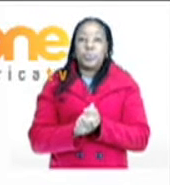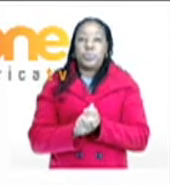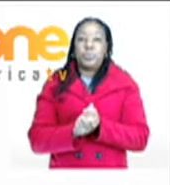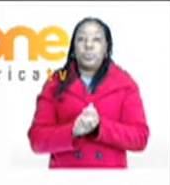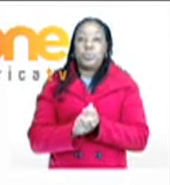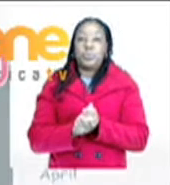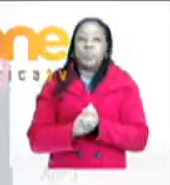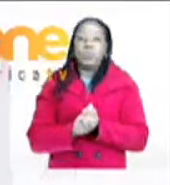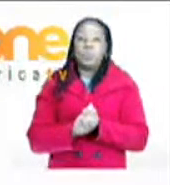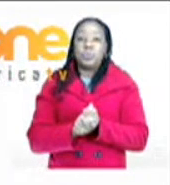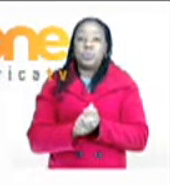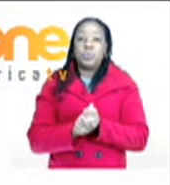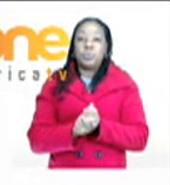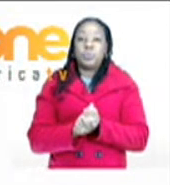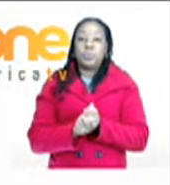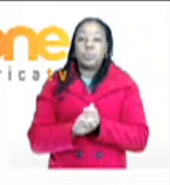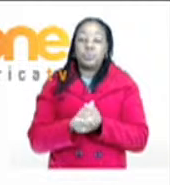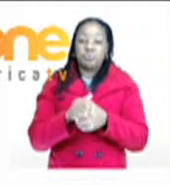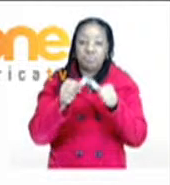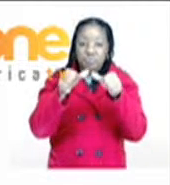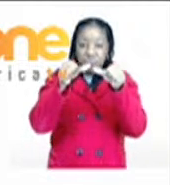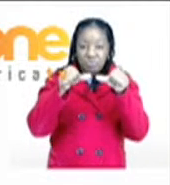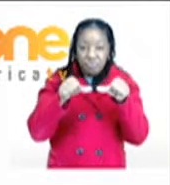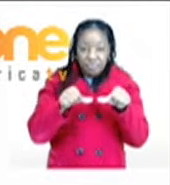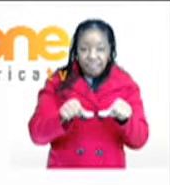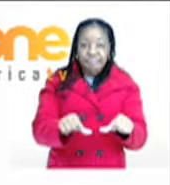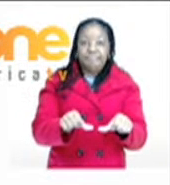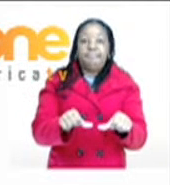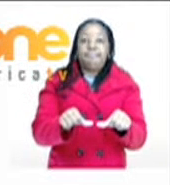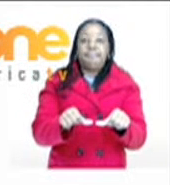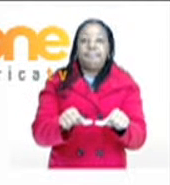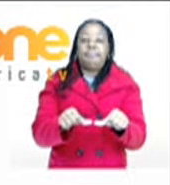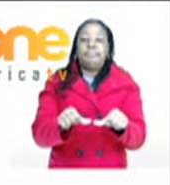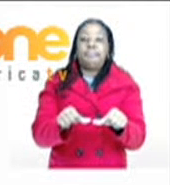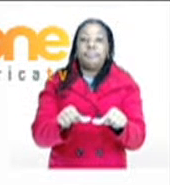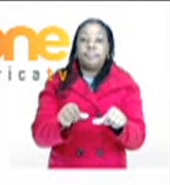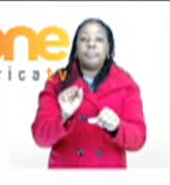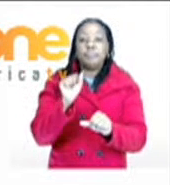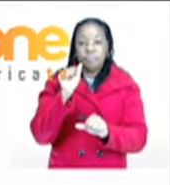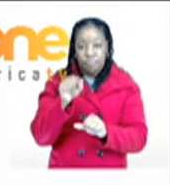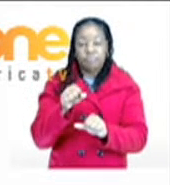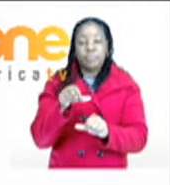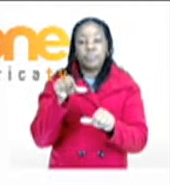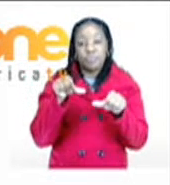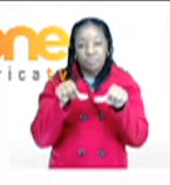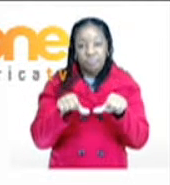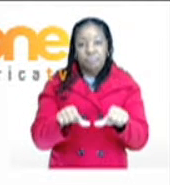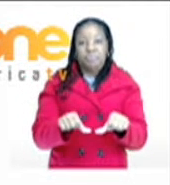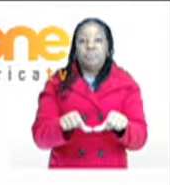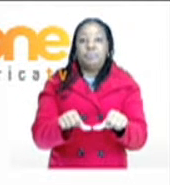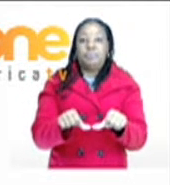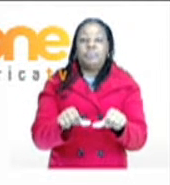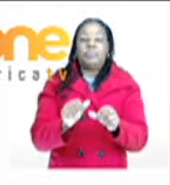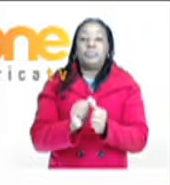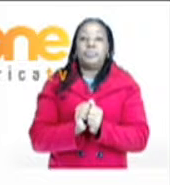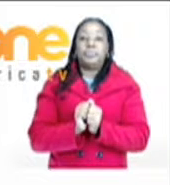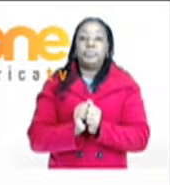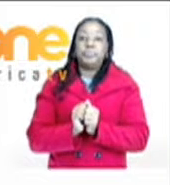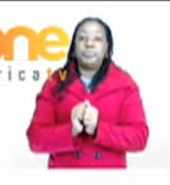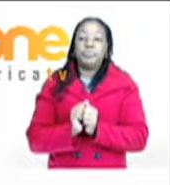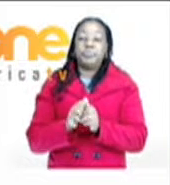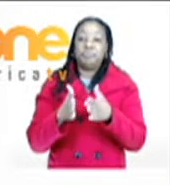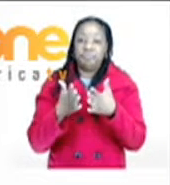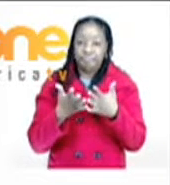to place it at the bottom of page 8. If you have done that, let's